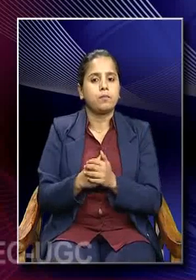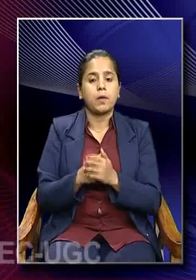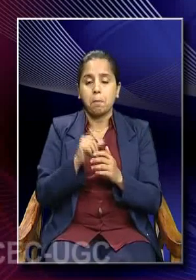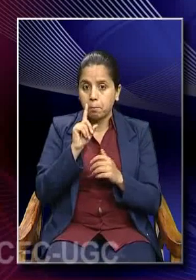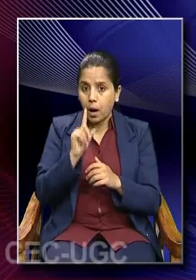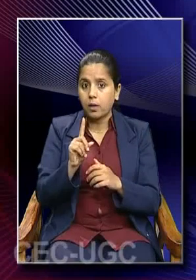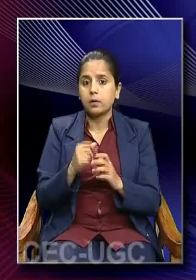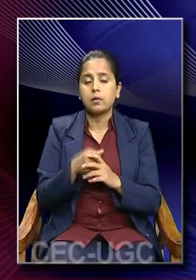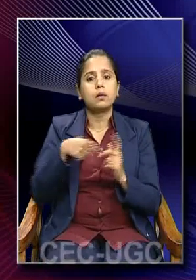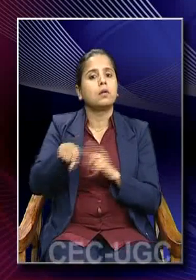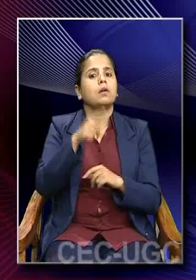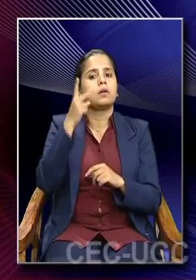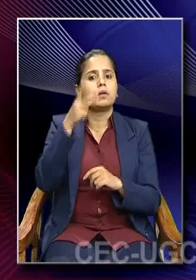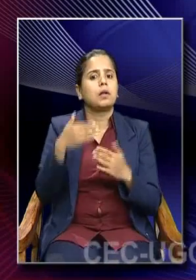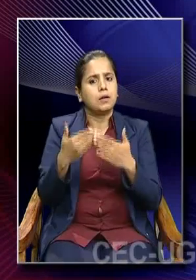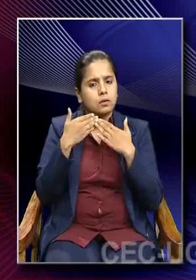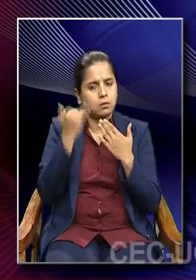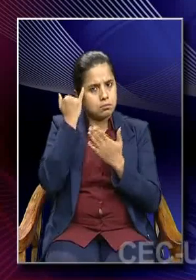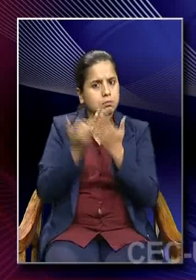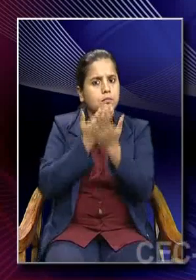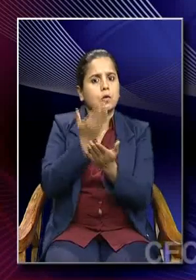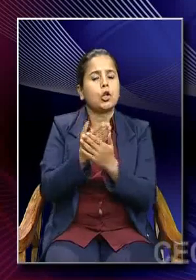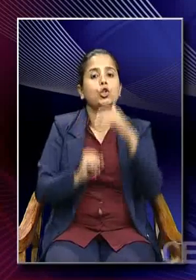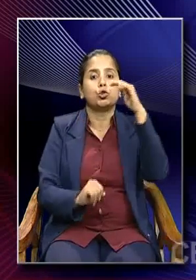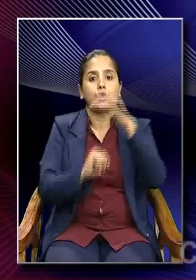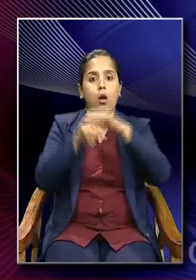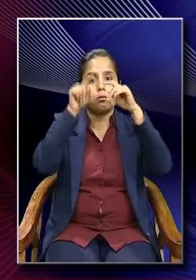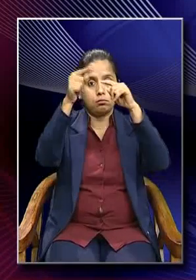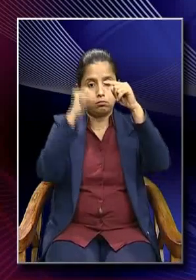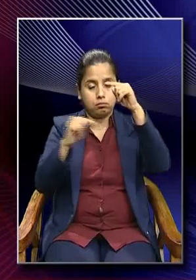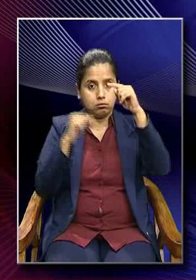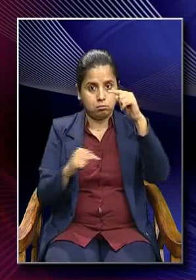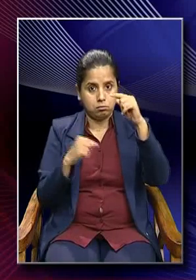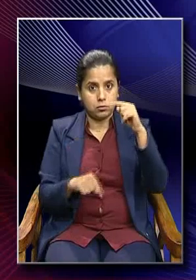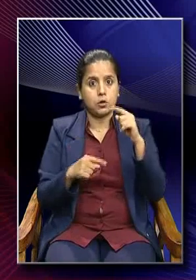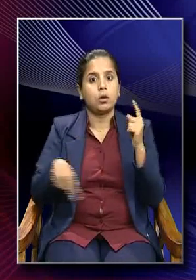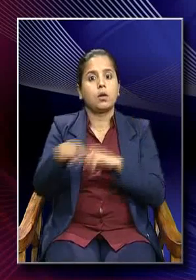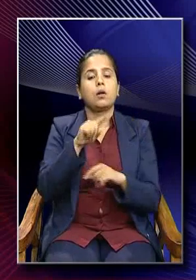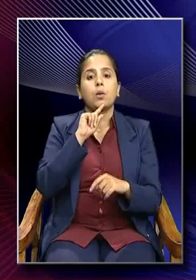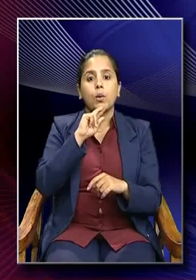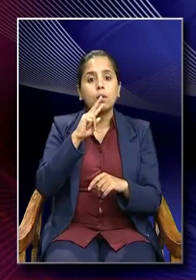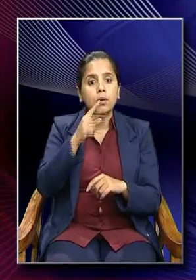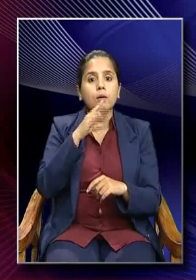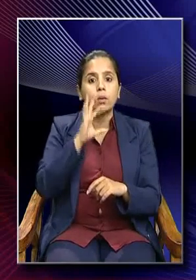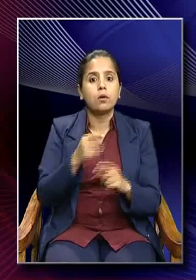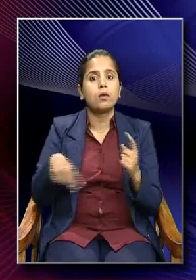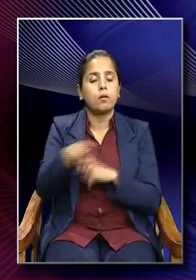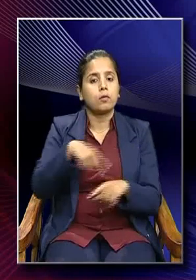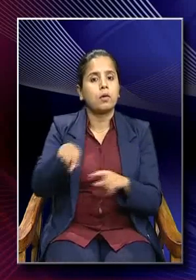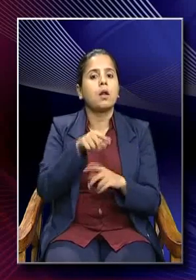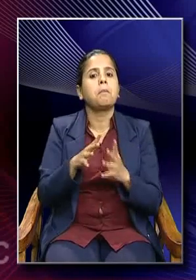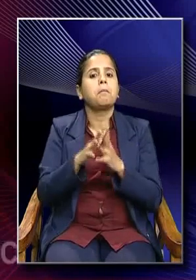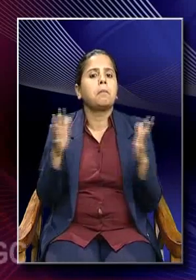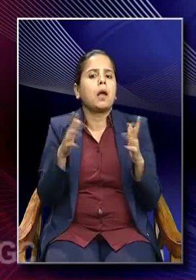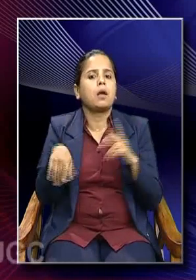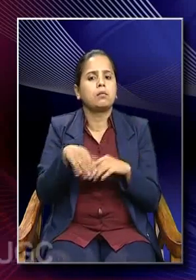However, this particular study proposes a top-down to foster and strengthen the